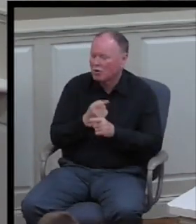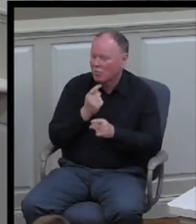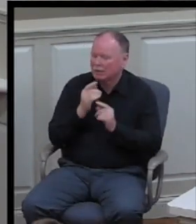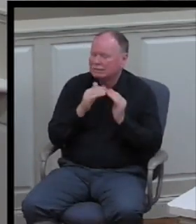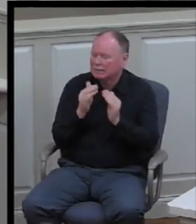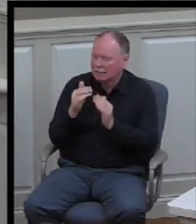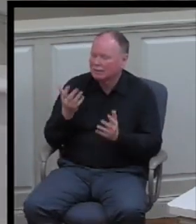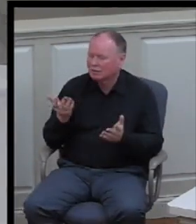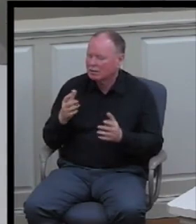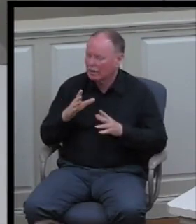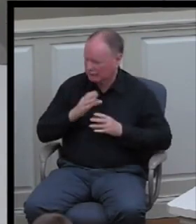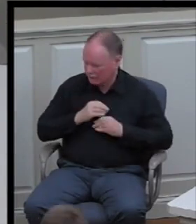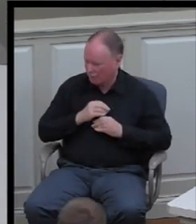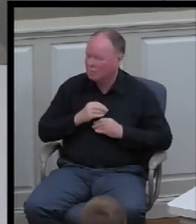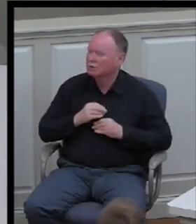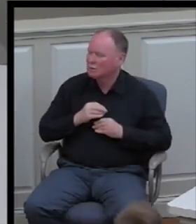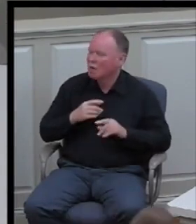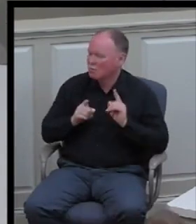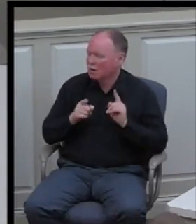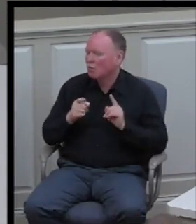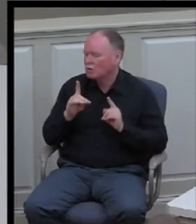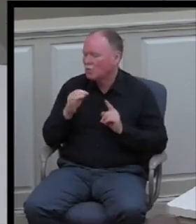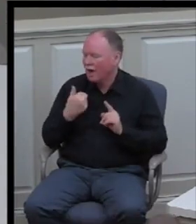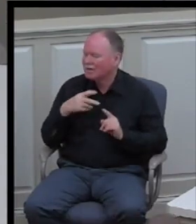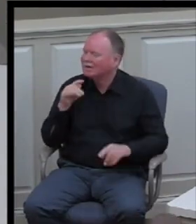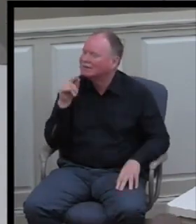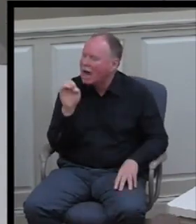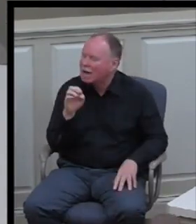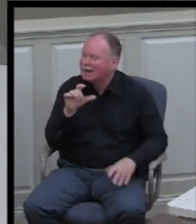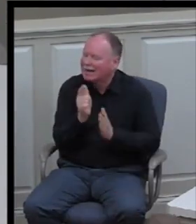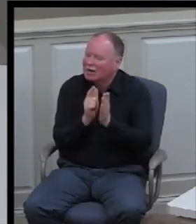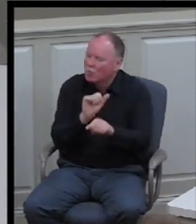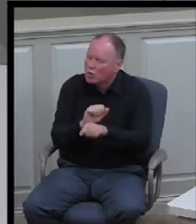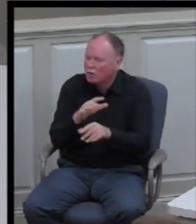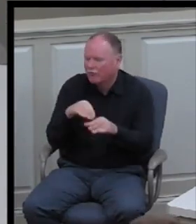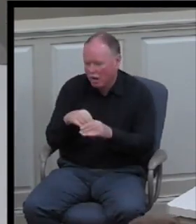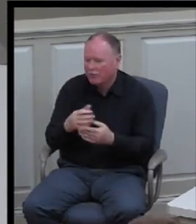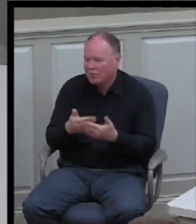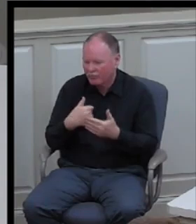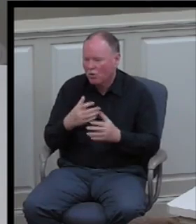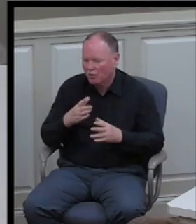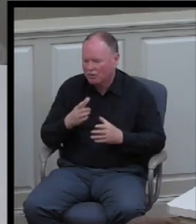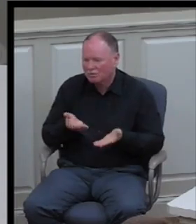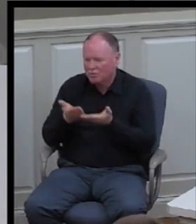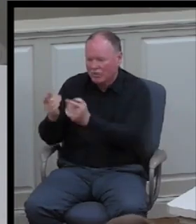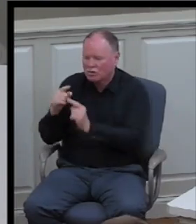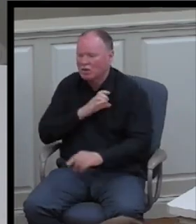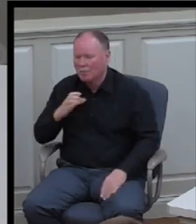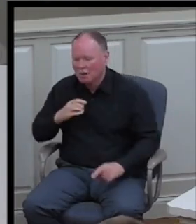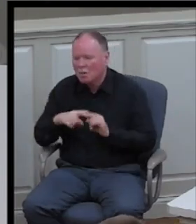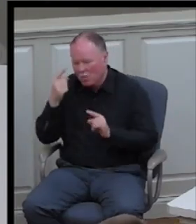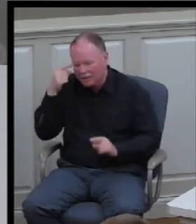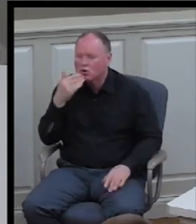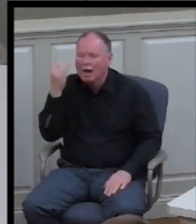city to accept and receive, but we have certain title and other legal work to do before we're ready to present that to the city commission, but we think